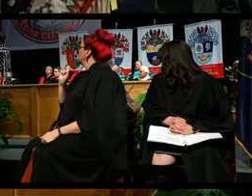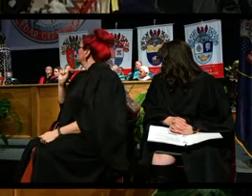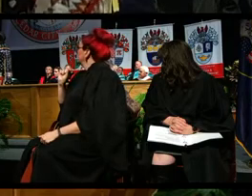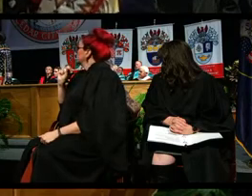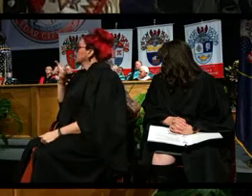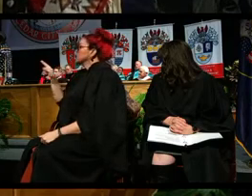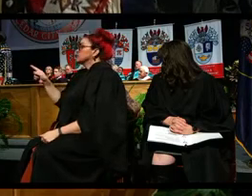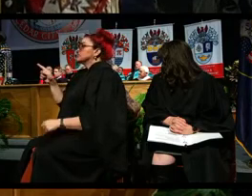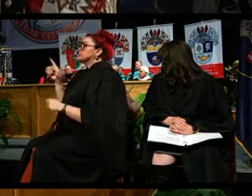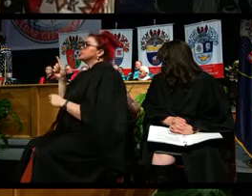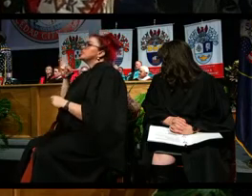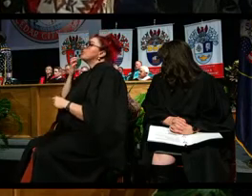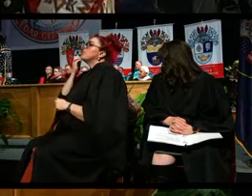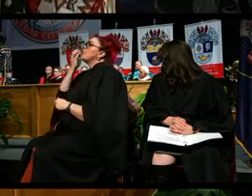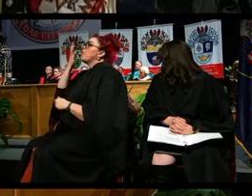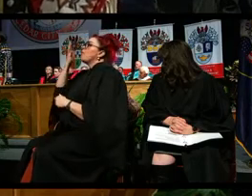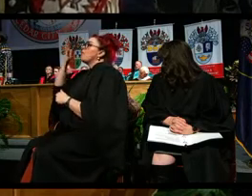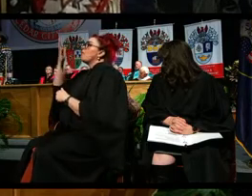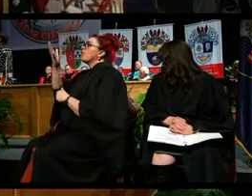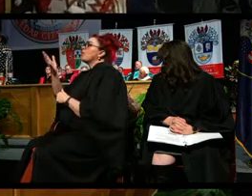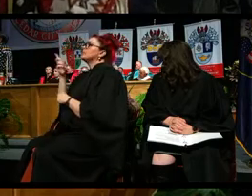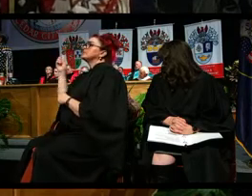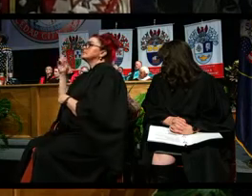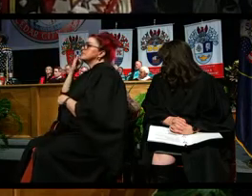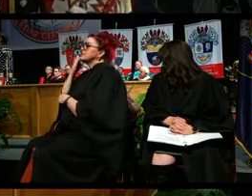the warmth, when days get hard,